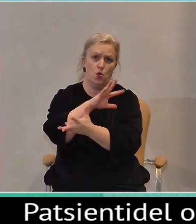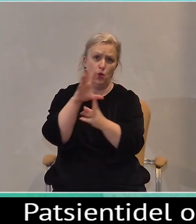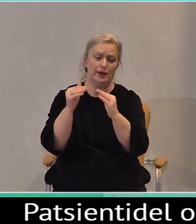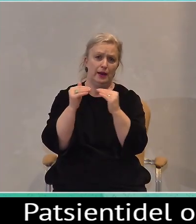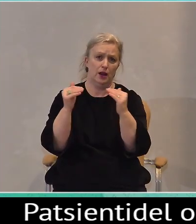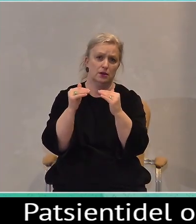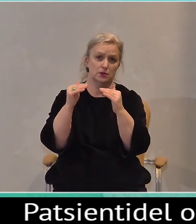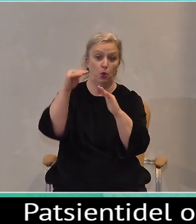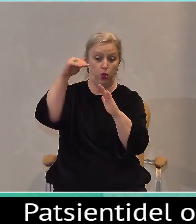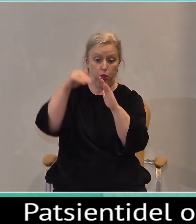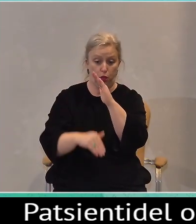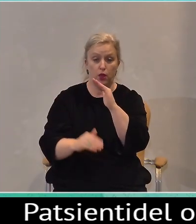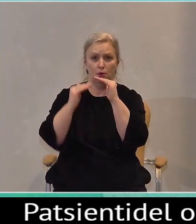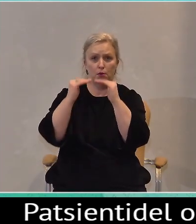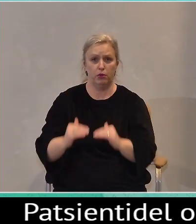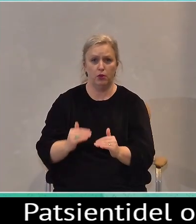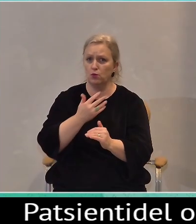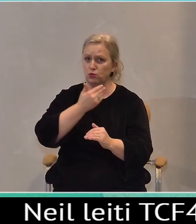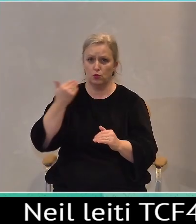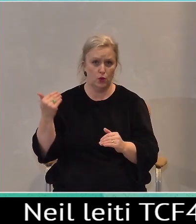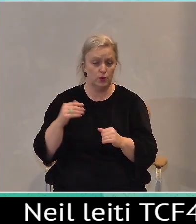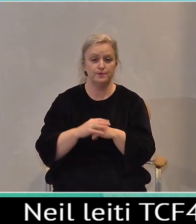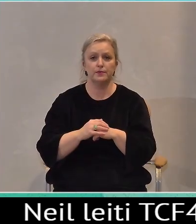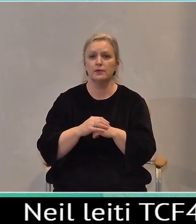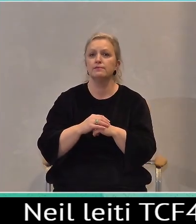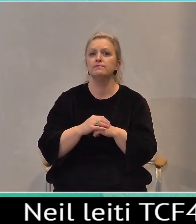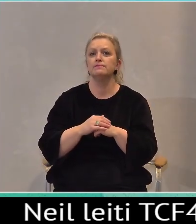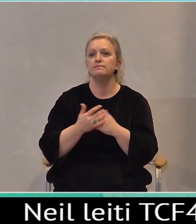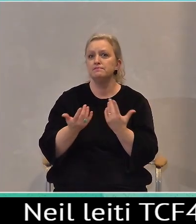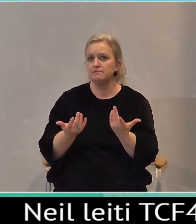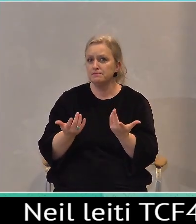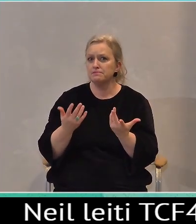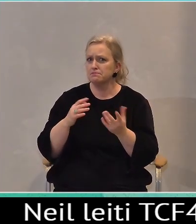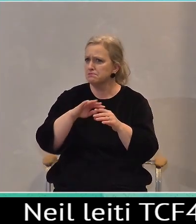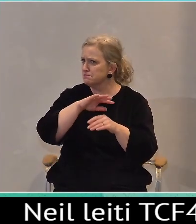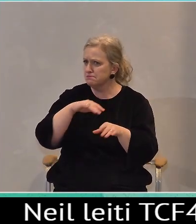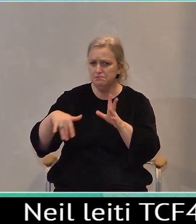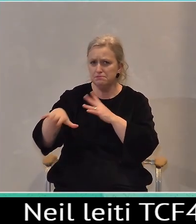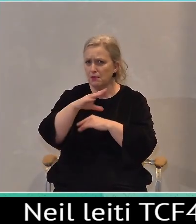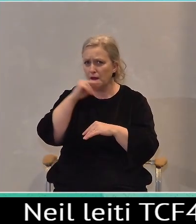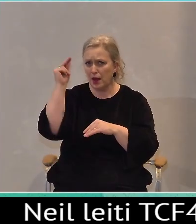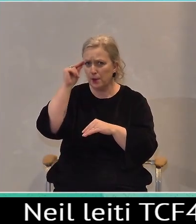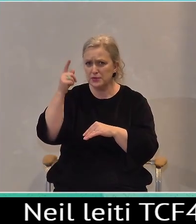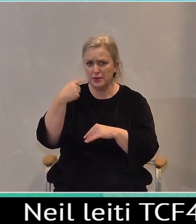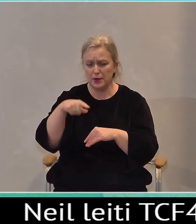isoforms was lower, and the general levels had not decreased.